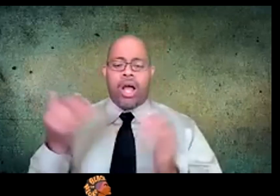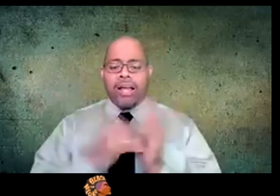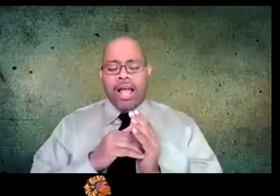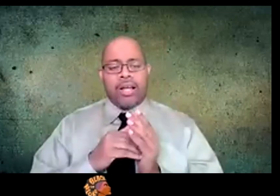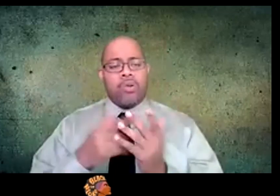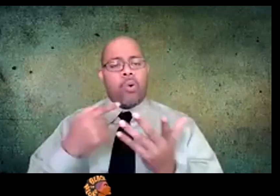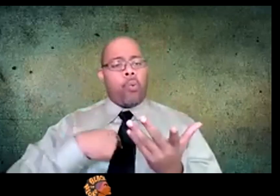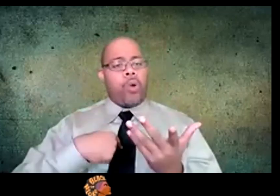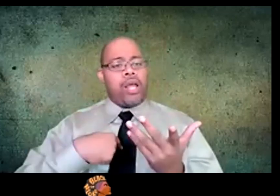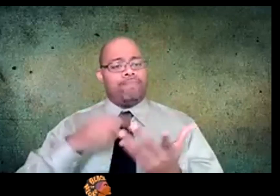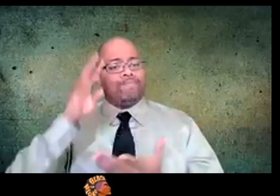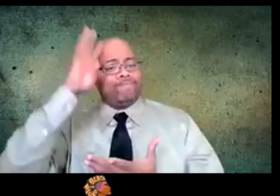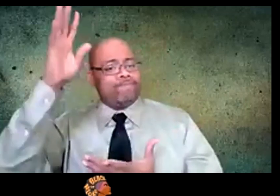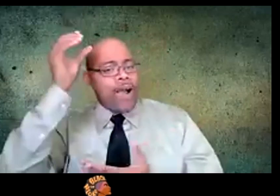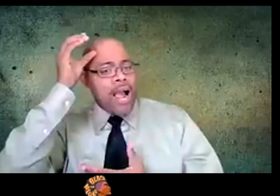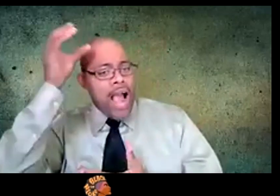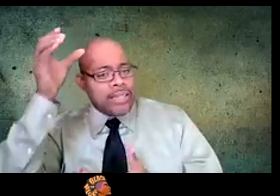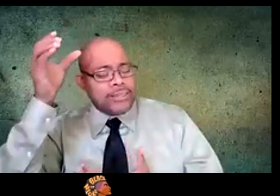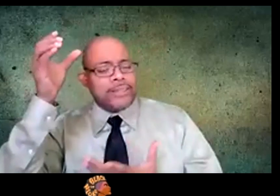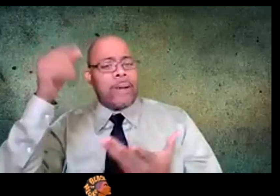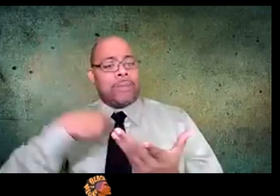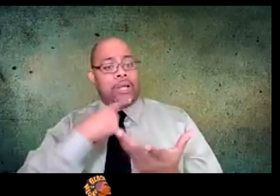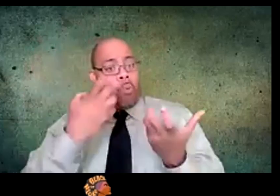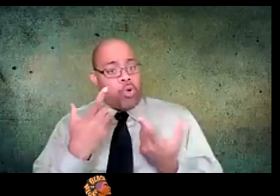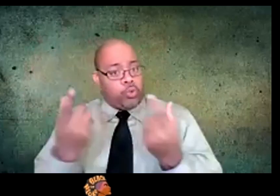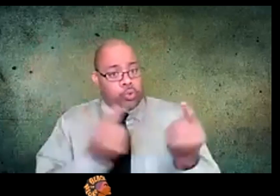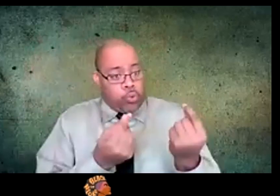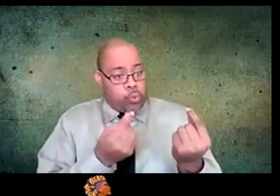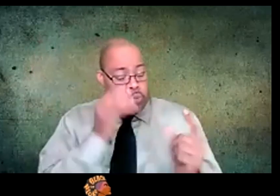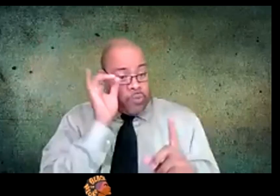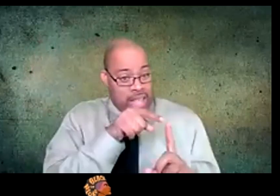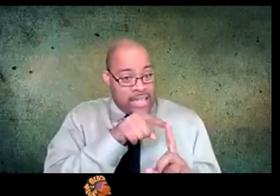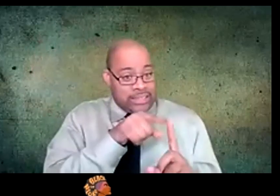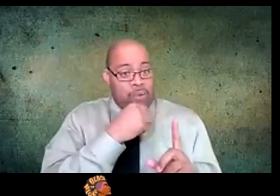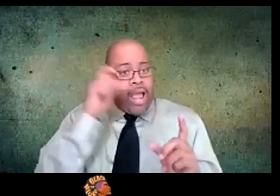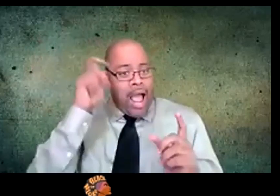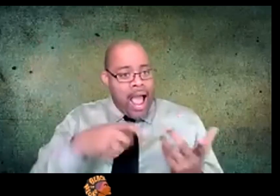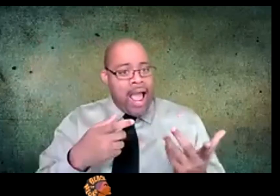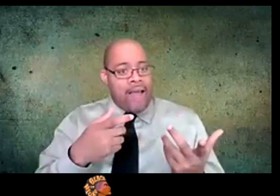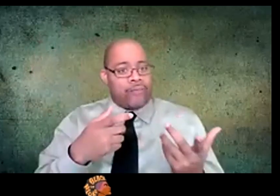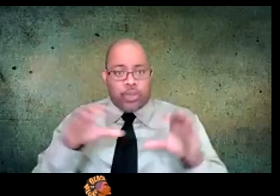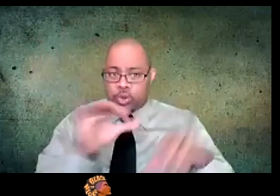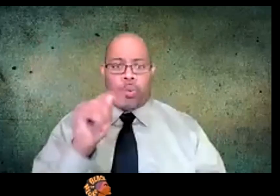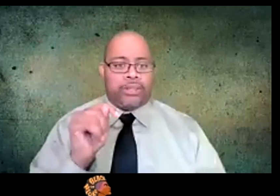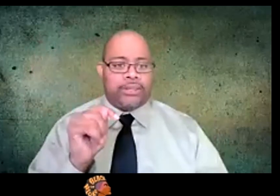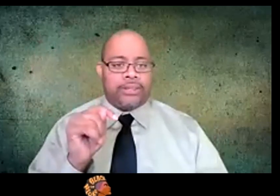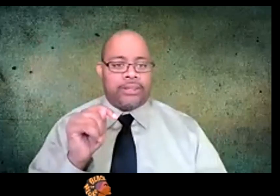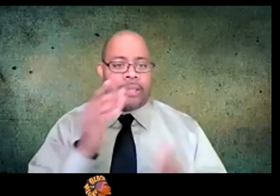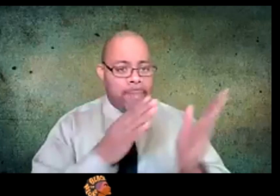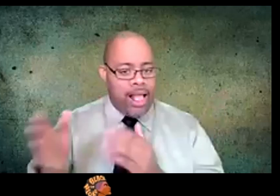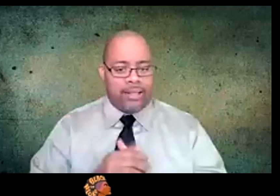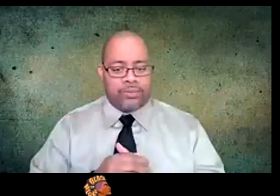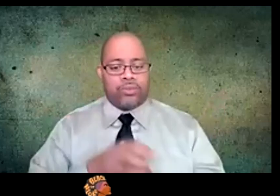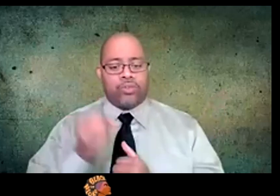come up with a concept. We say we want to do X, and then we have to execute the plan. And